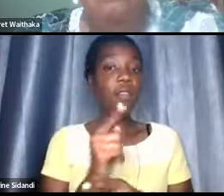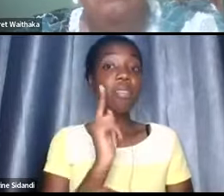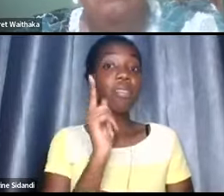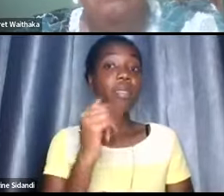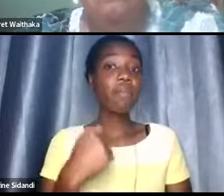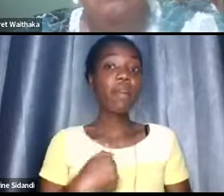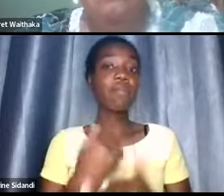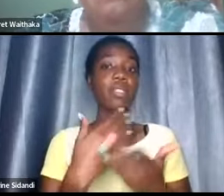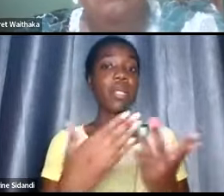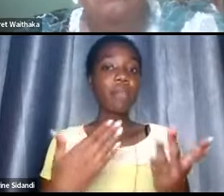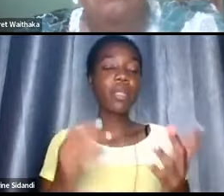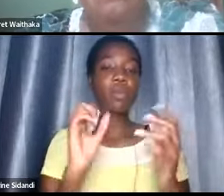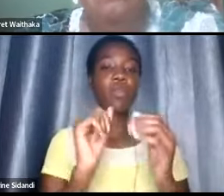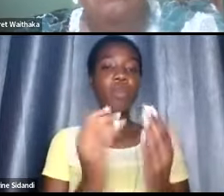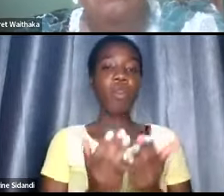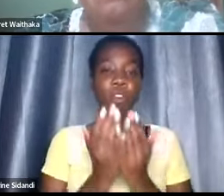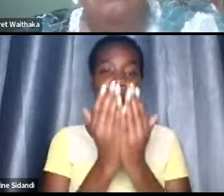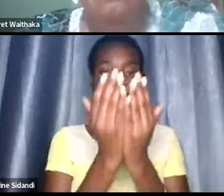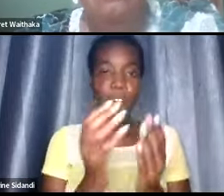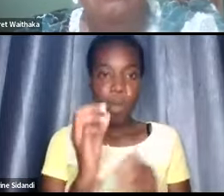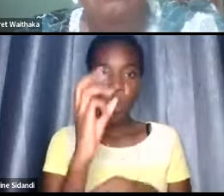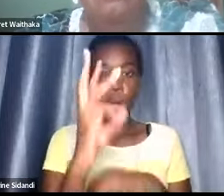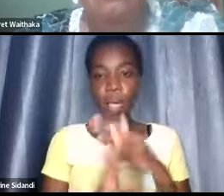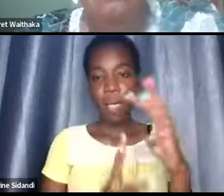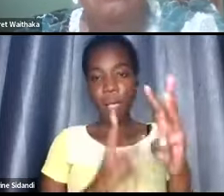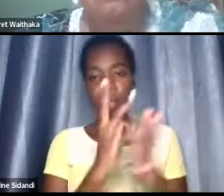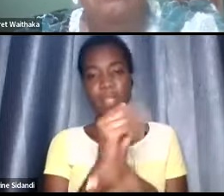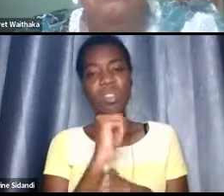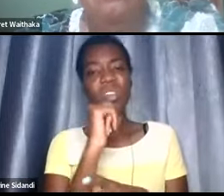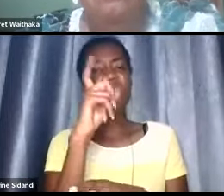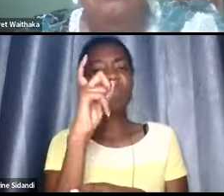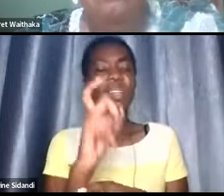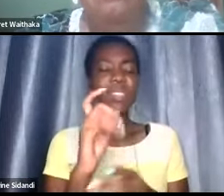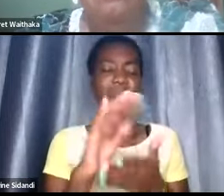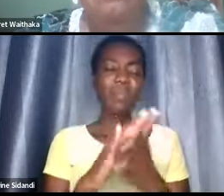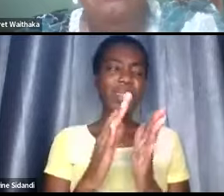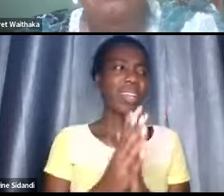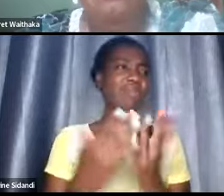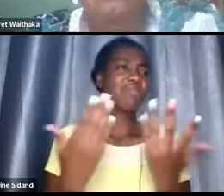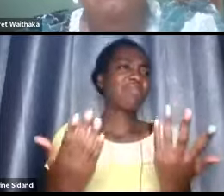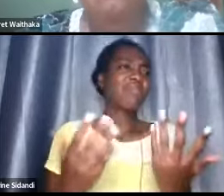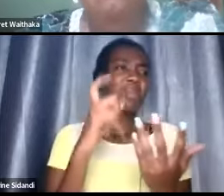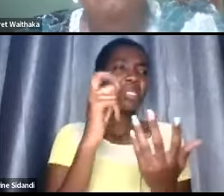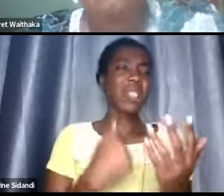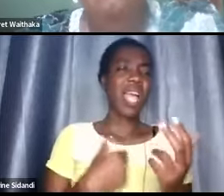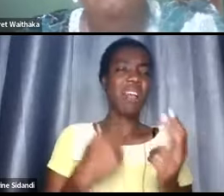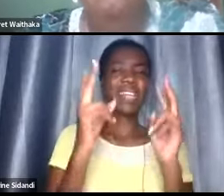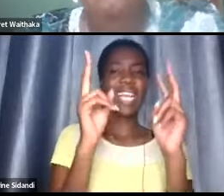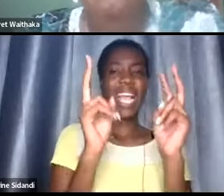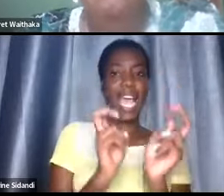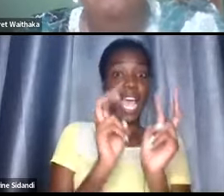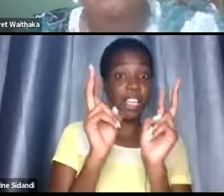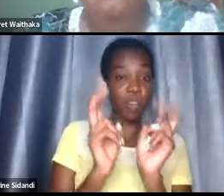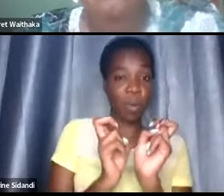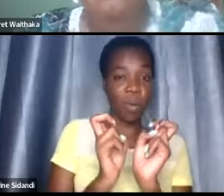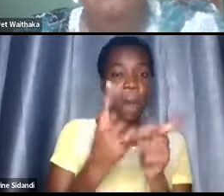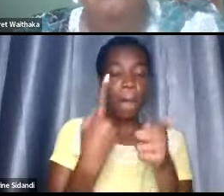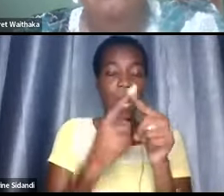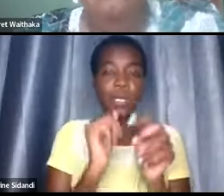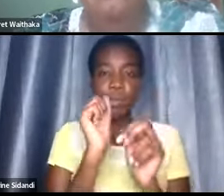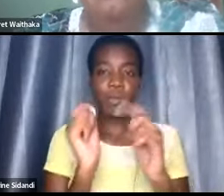offer this world? It doesn't have to be tied to a particular name or title, but they should approach